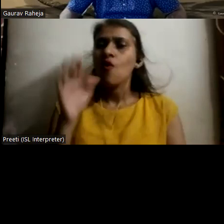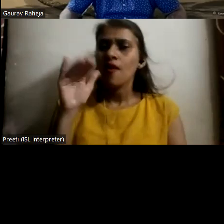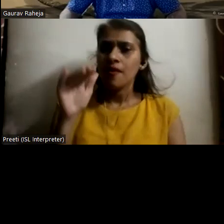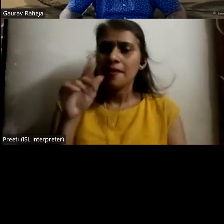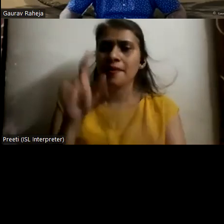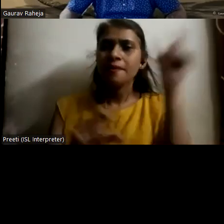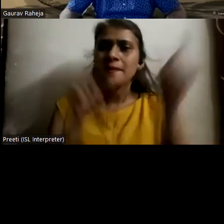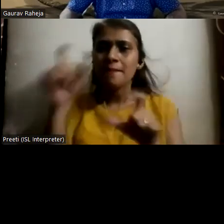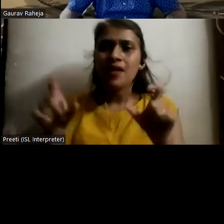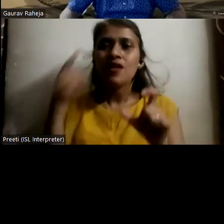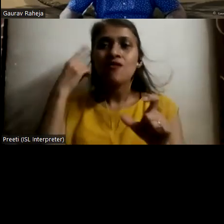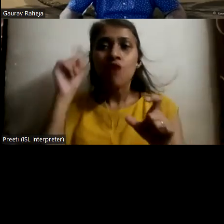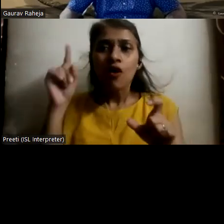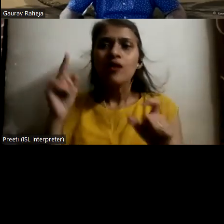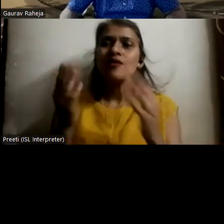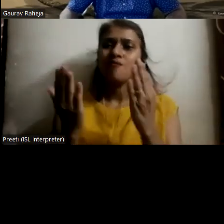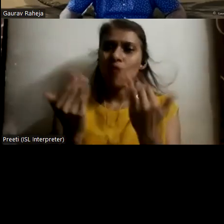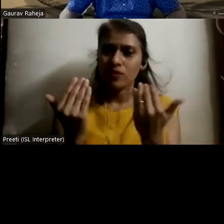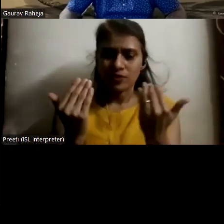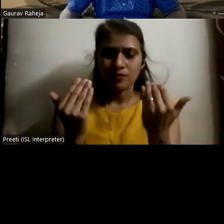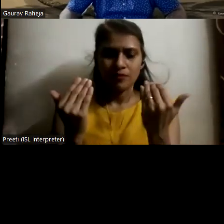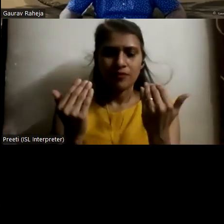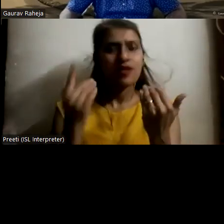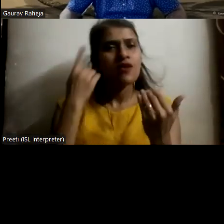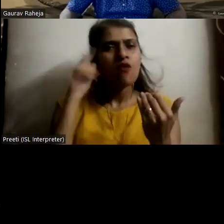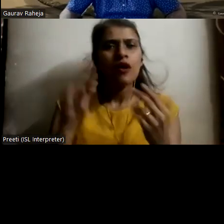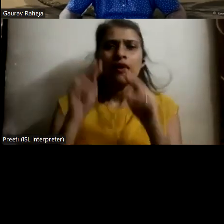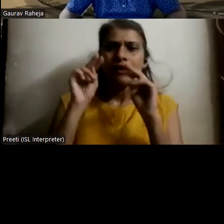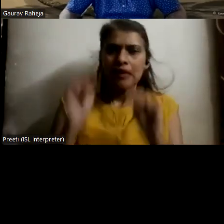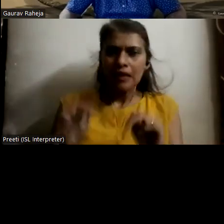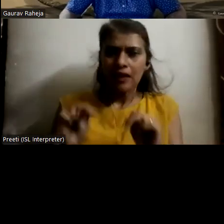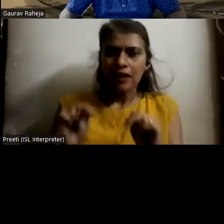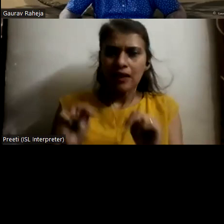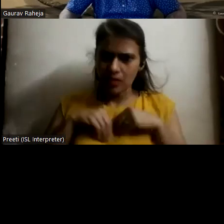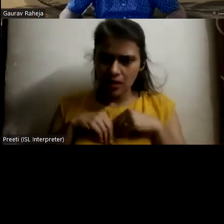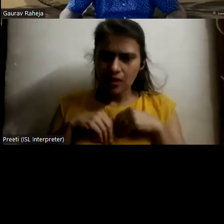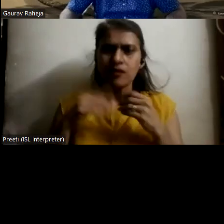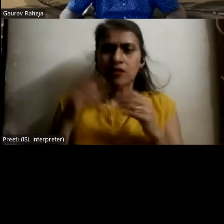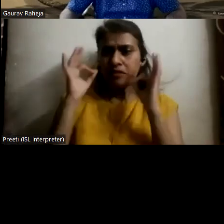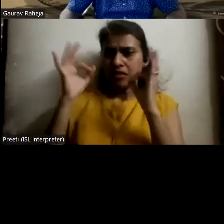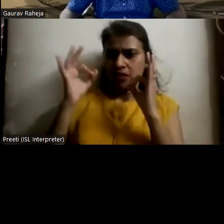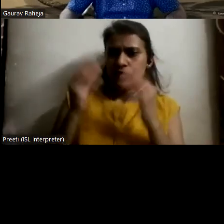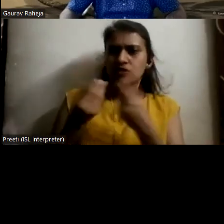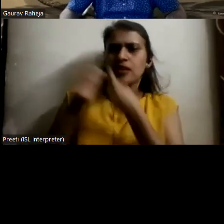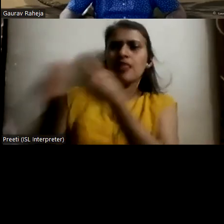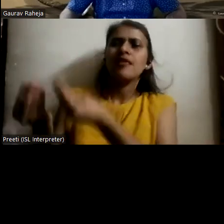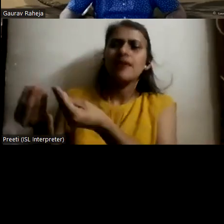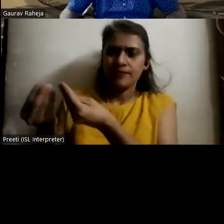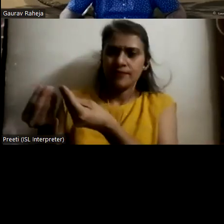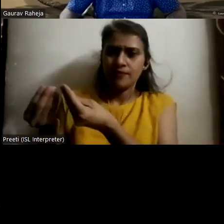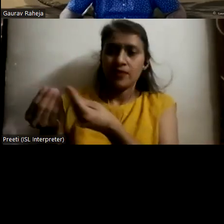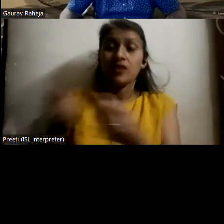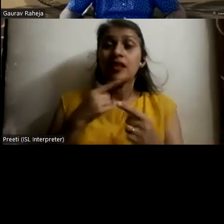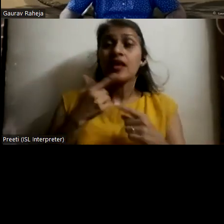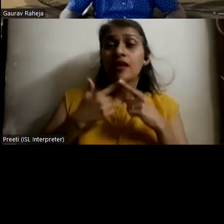the greatest extent possible without the need for adaptation or specialized design, right? It